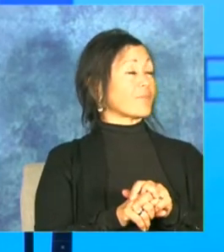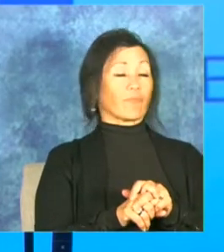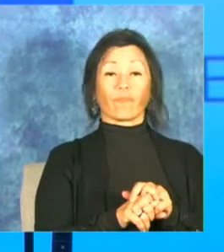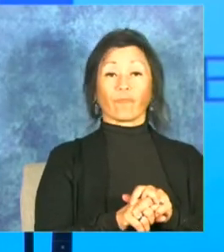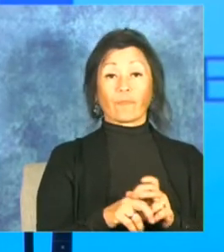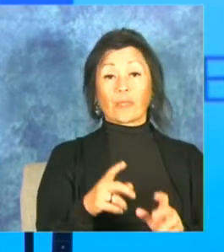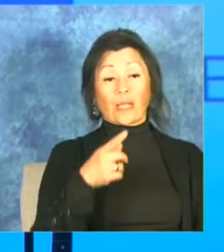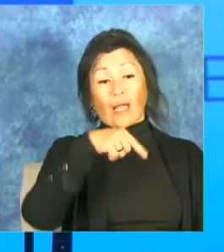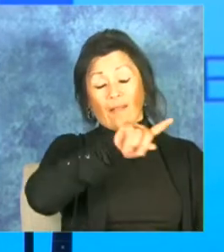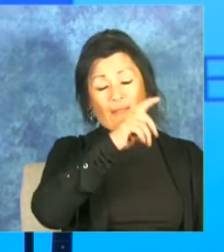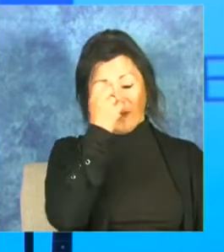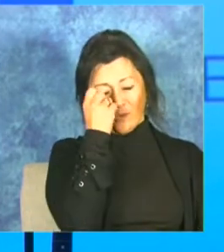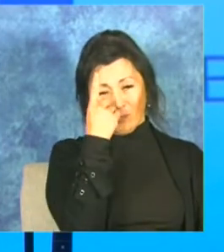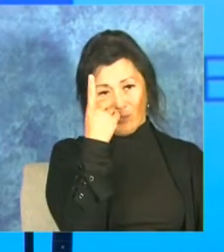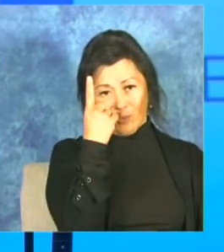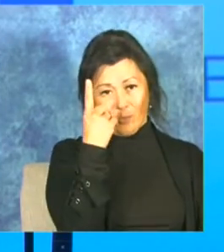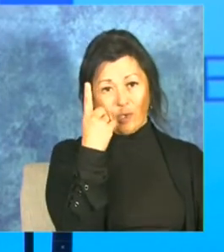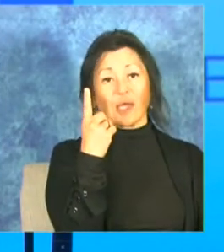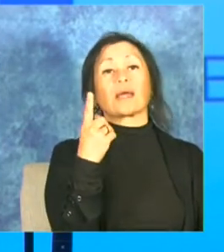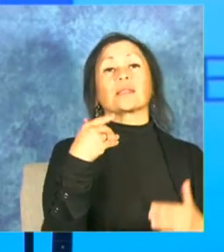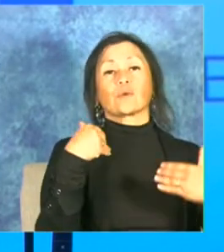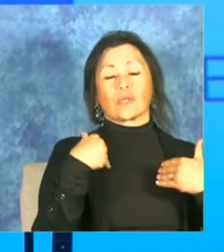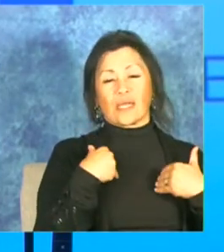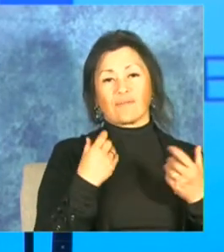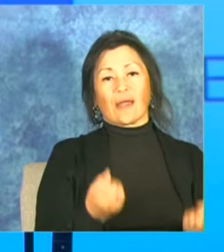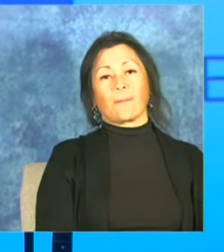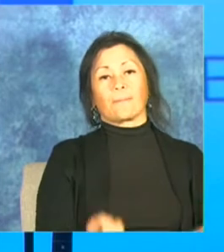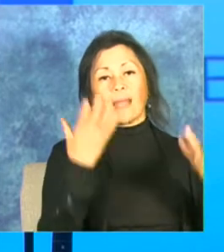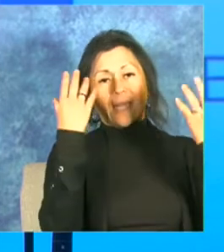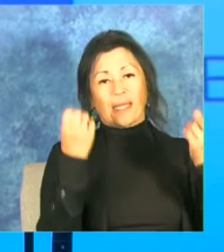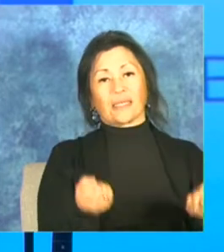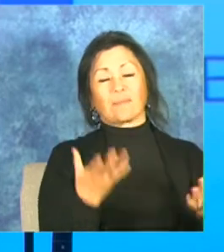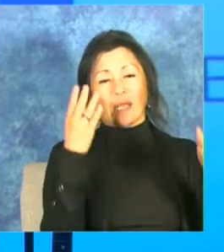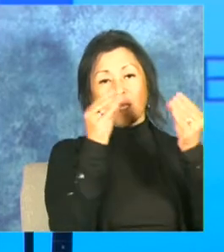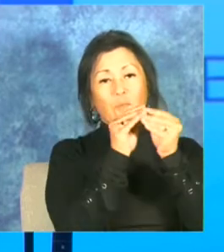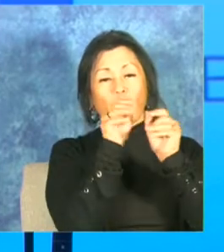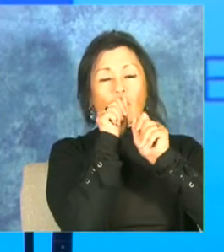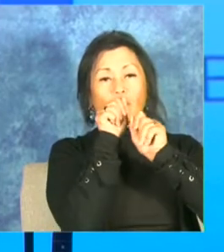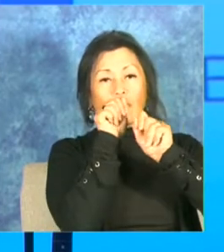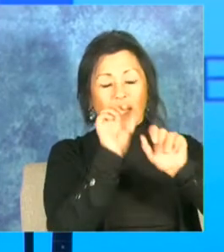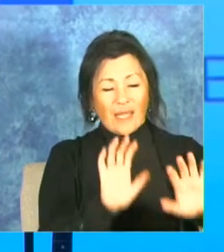And they understood that there would be many more blessings